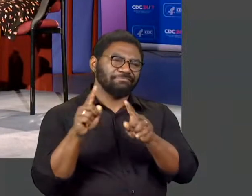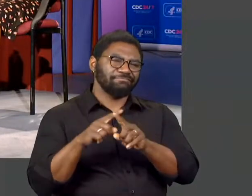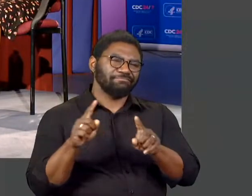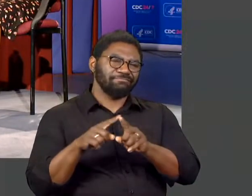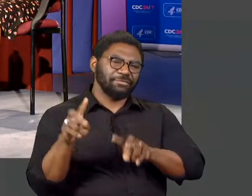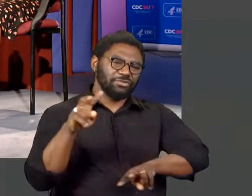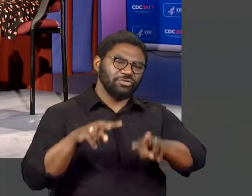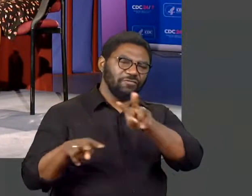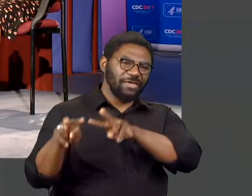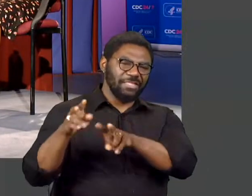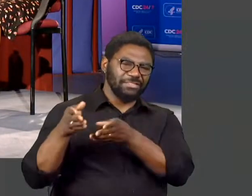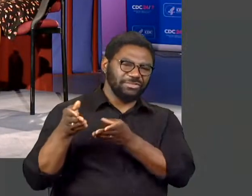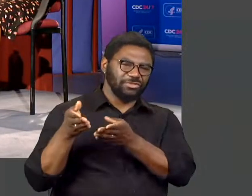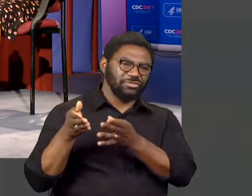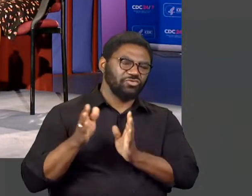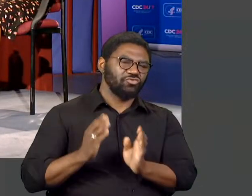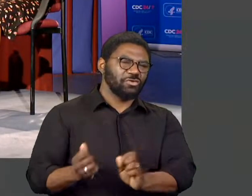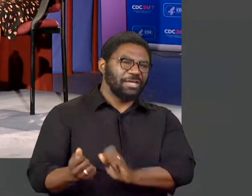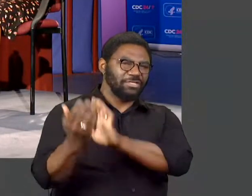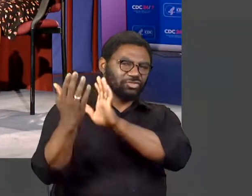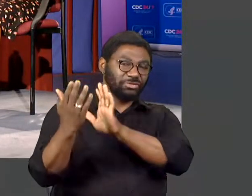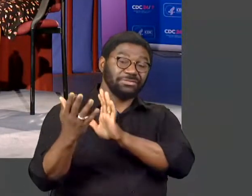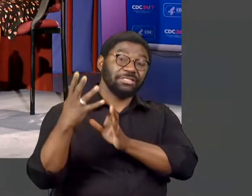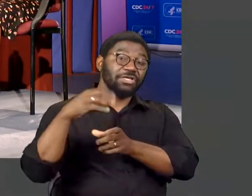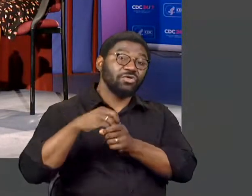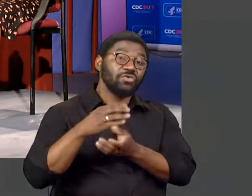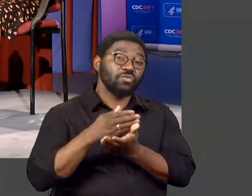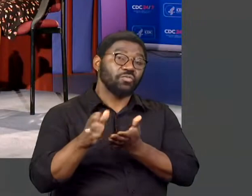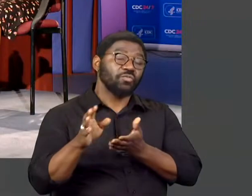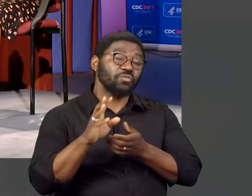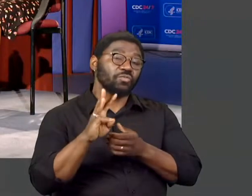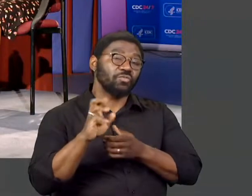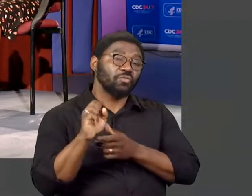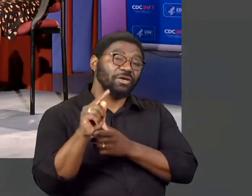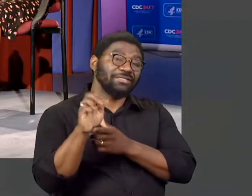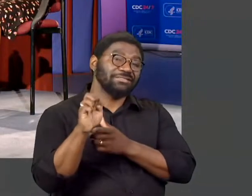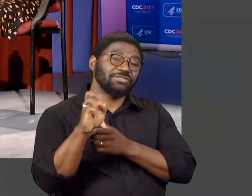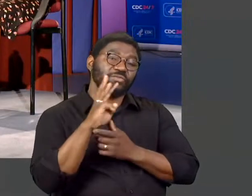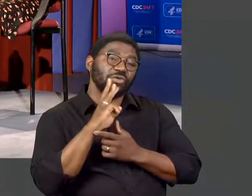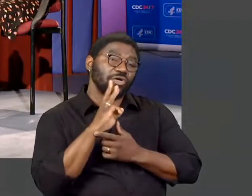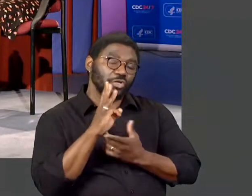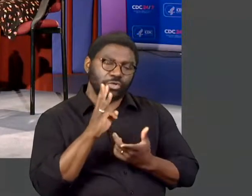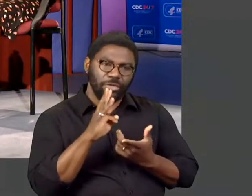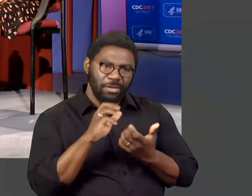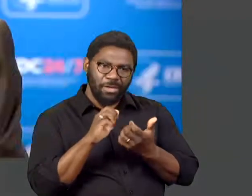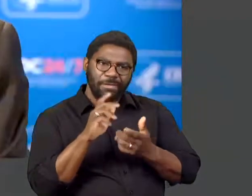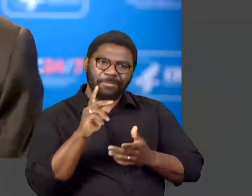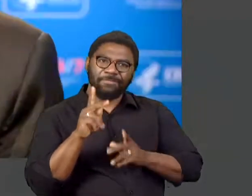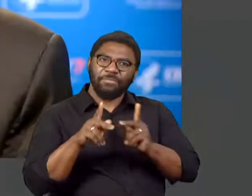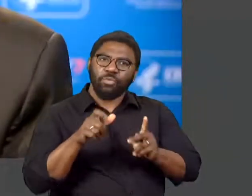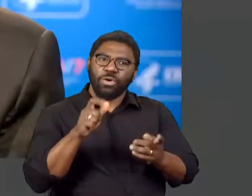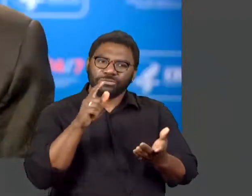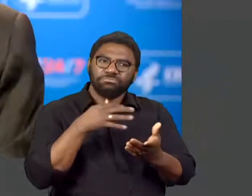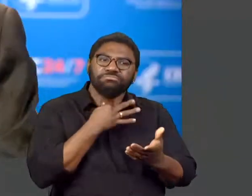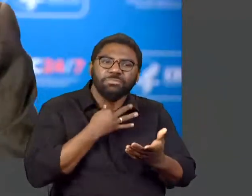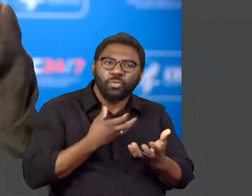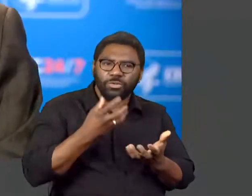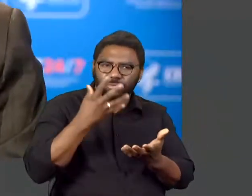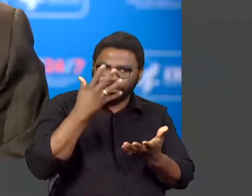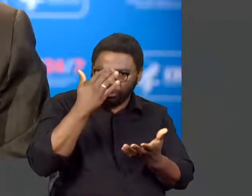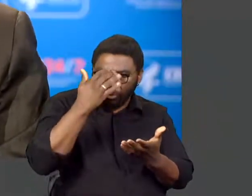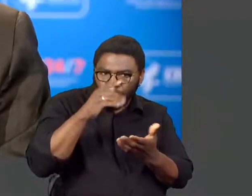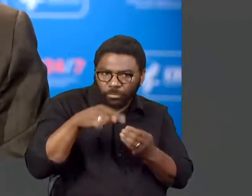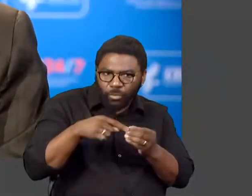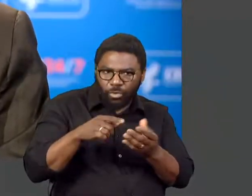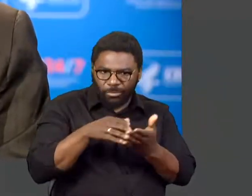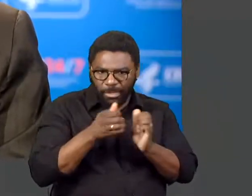wastewater being one of them in your remarks. Where can people go to learn more about this strategy? Great. Thank you. Now,